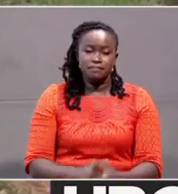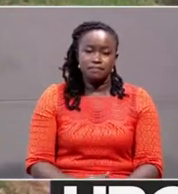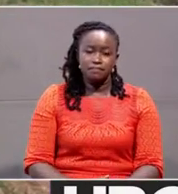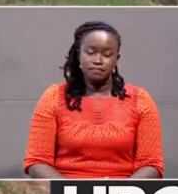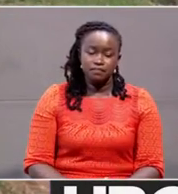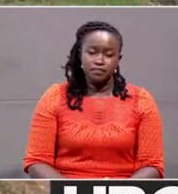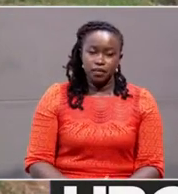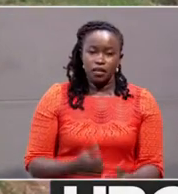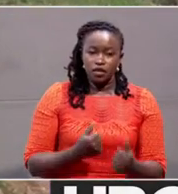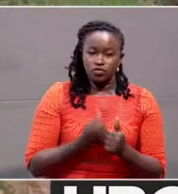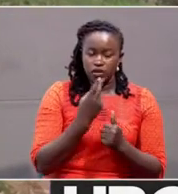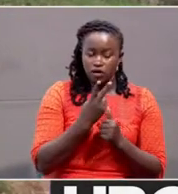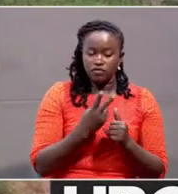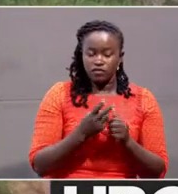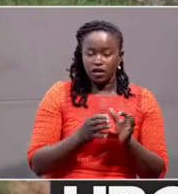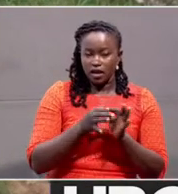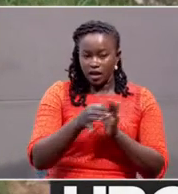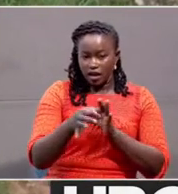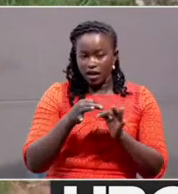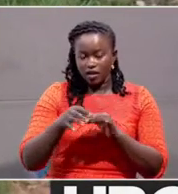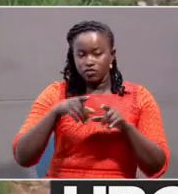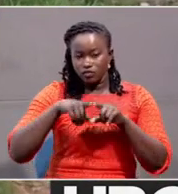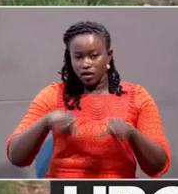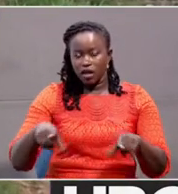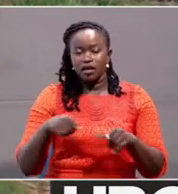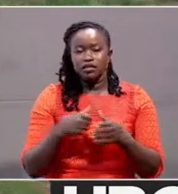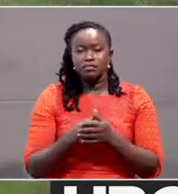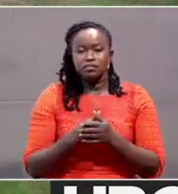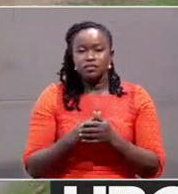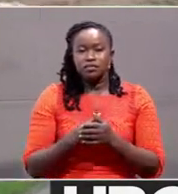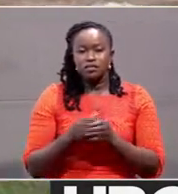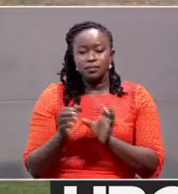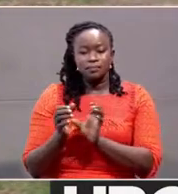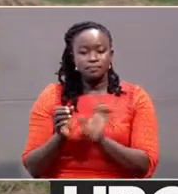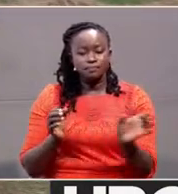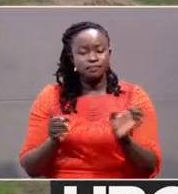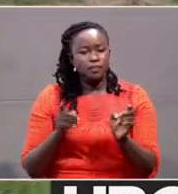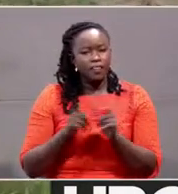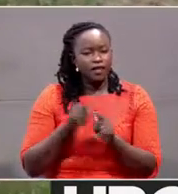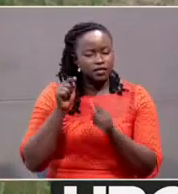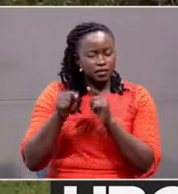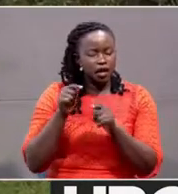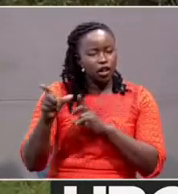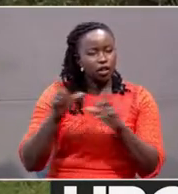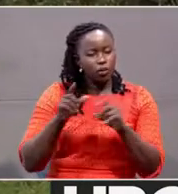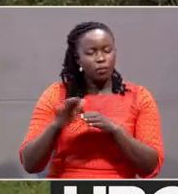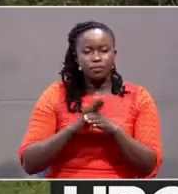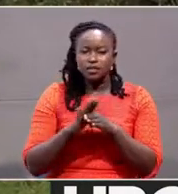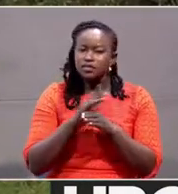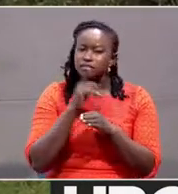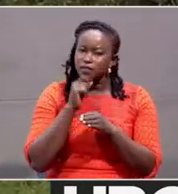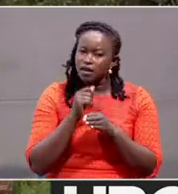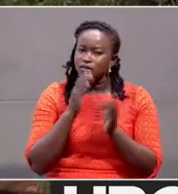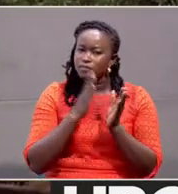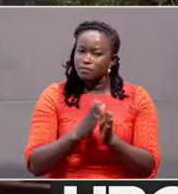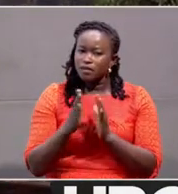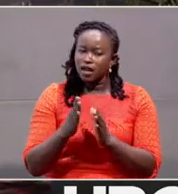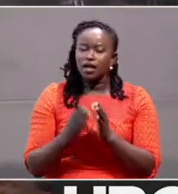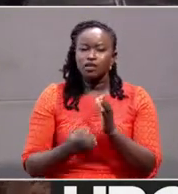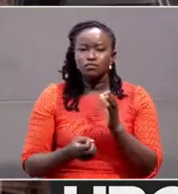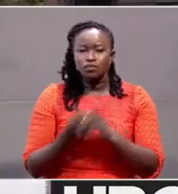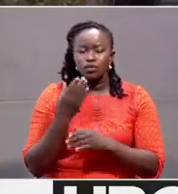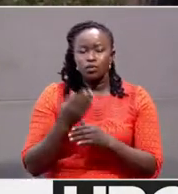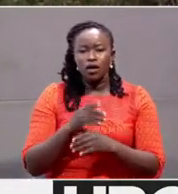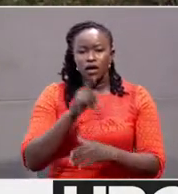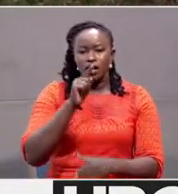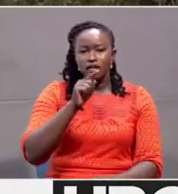12 acres of wetland belt have been carved off Masoli wetland with a finger pointing at a local businessman who plans to set up a tile